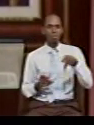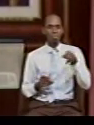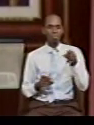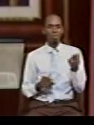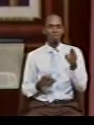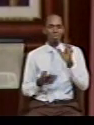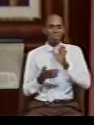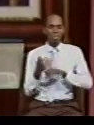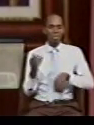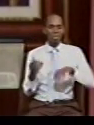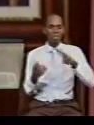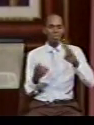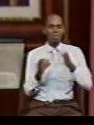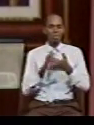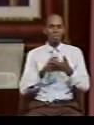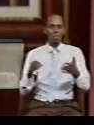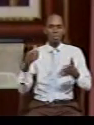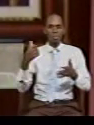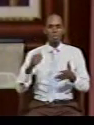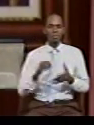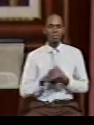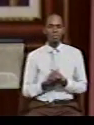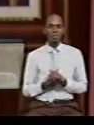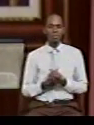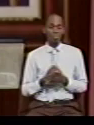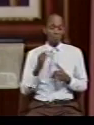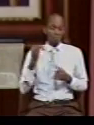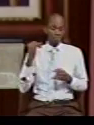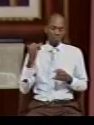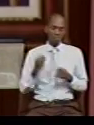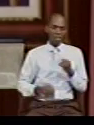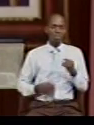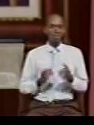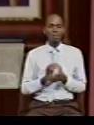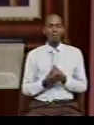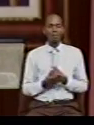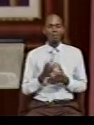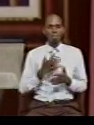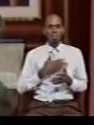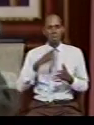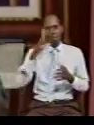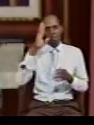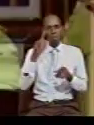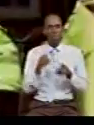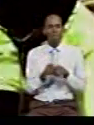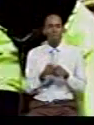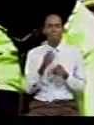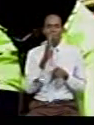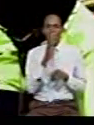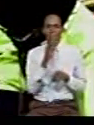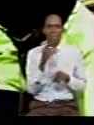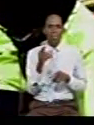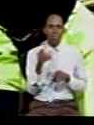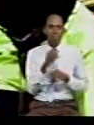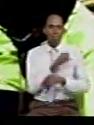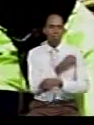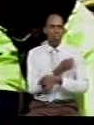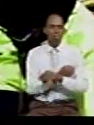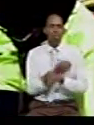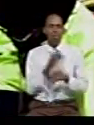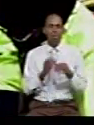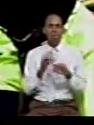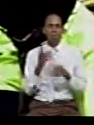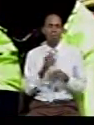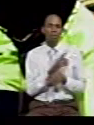6, verse 10. Finally, my brethren, be strong in the